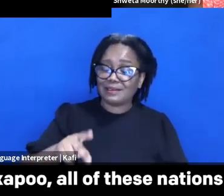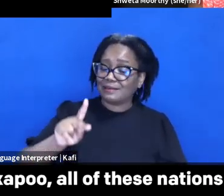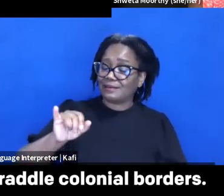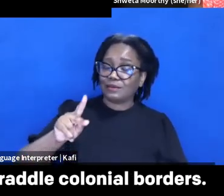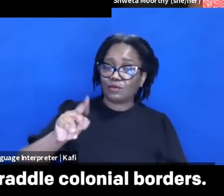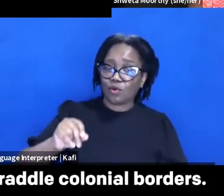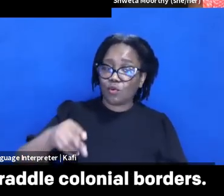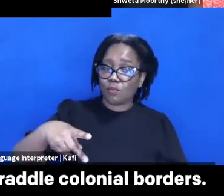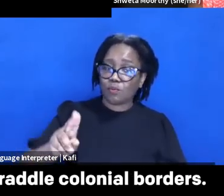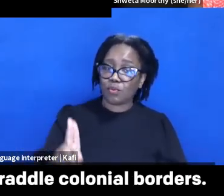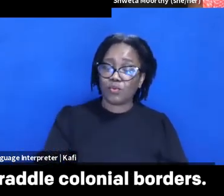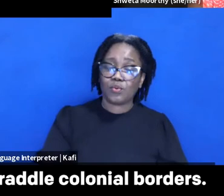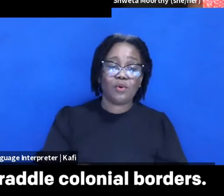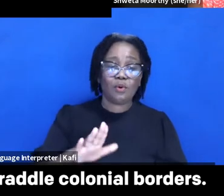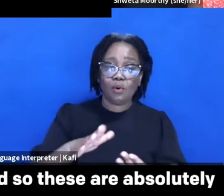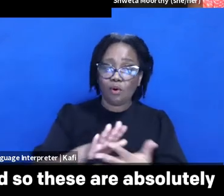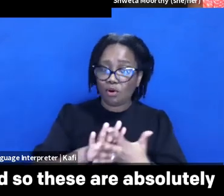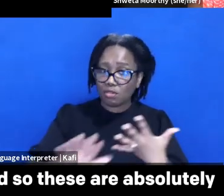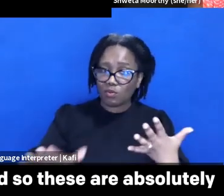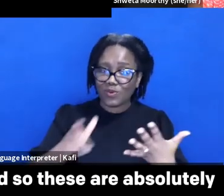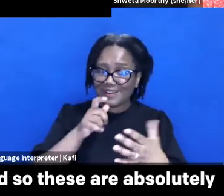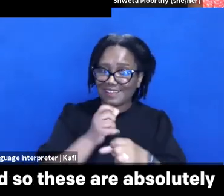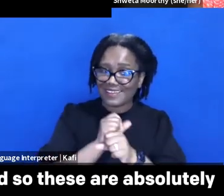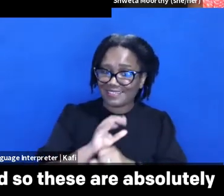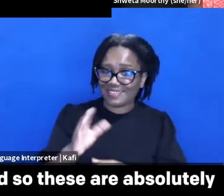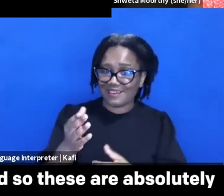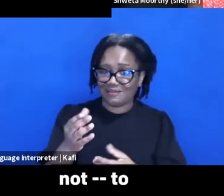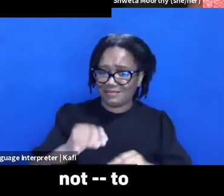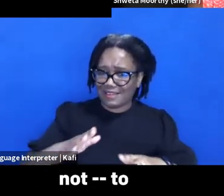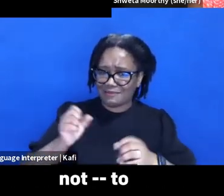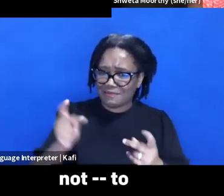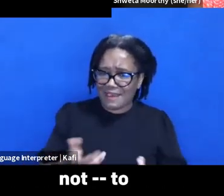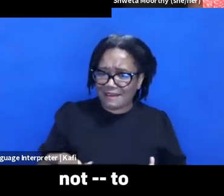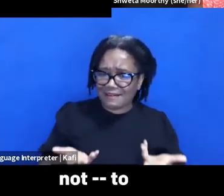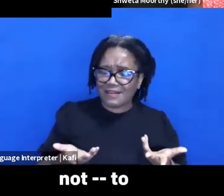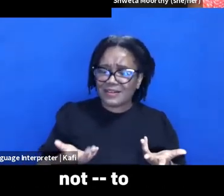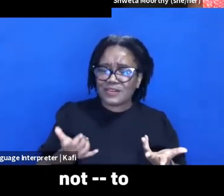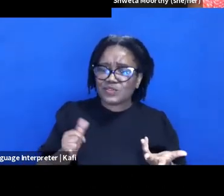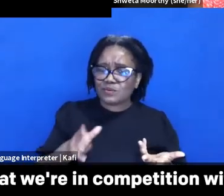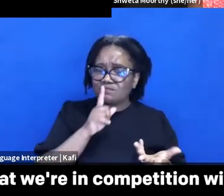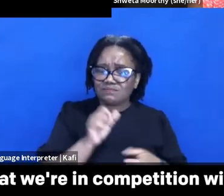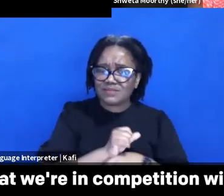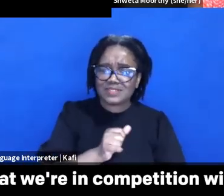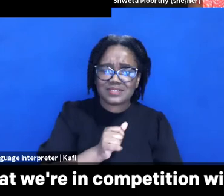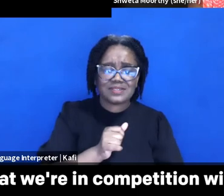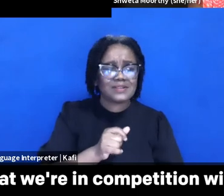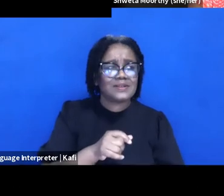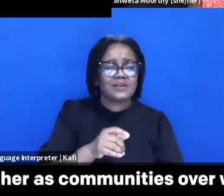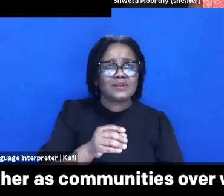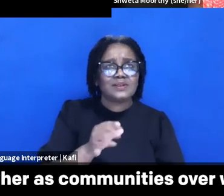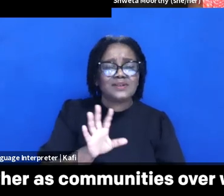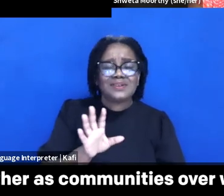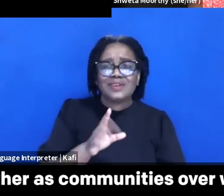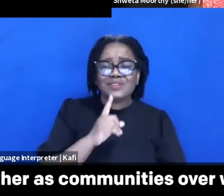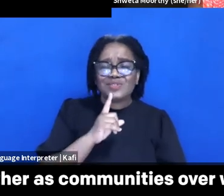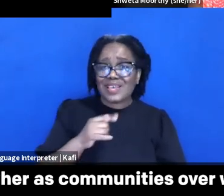these nations straddle colonial borders. And so these are absolutely not, to say that we're in competition with one